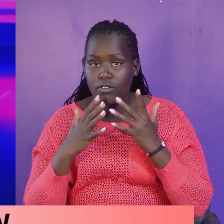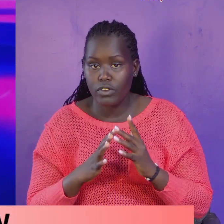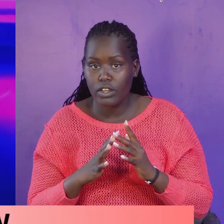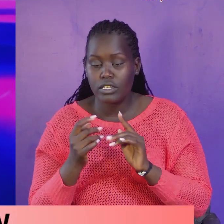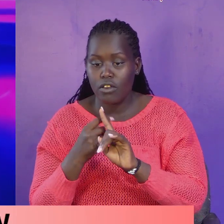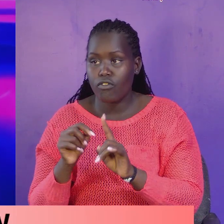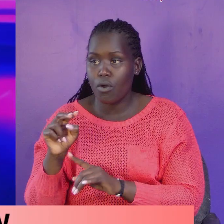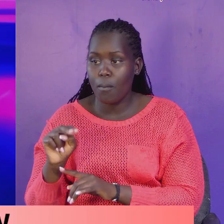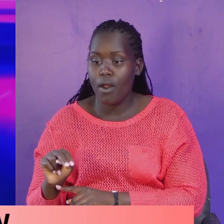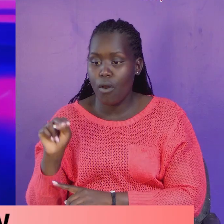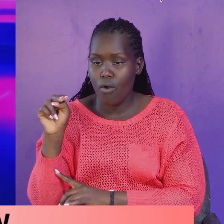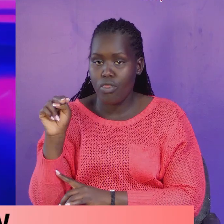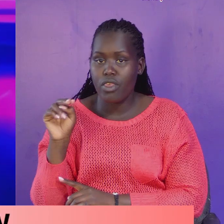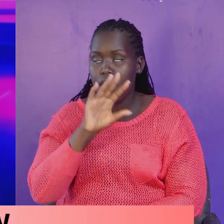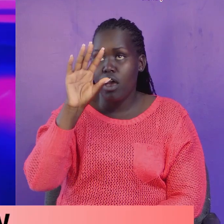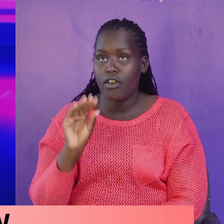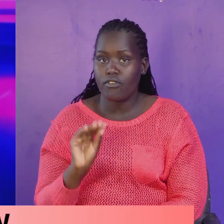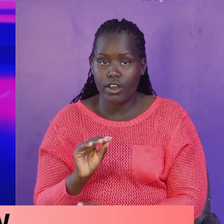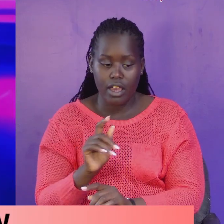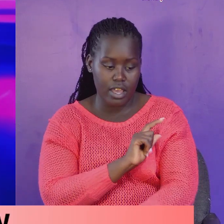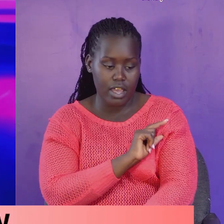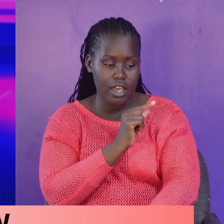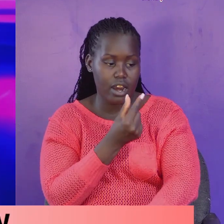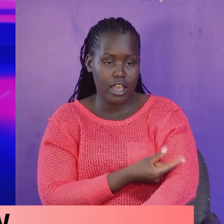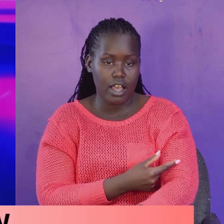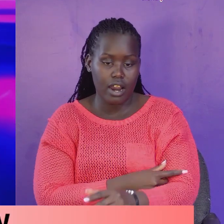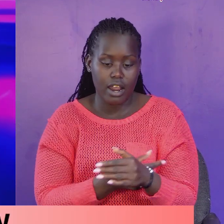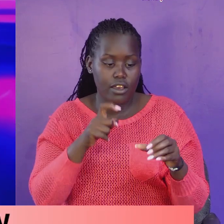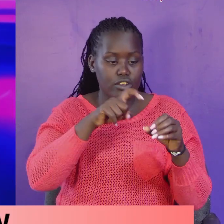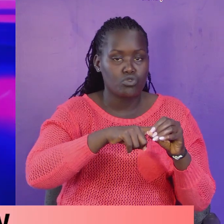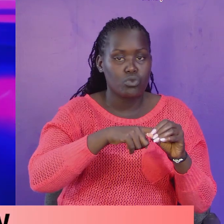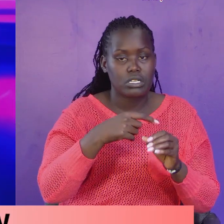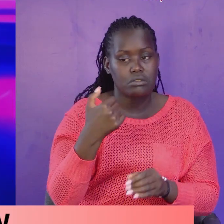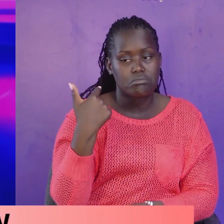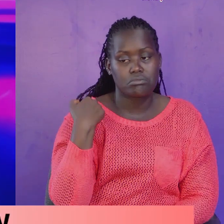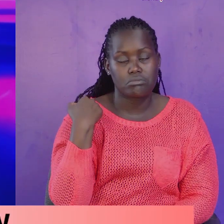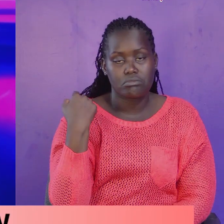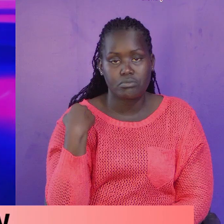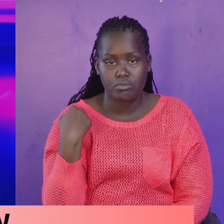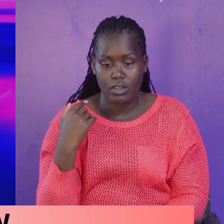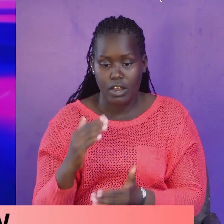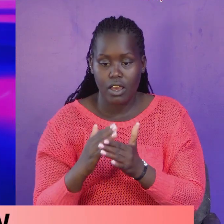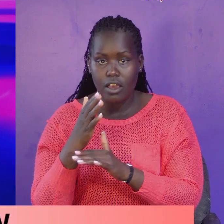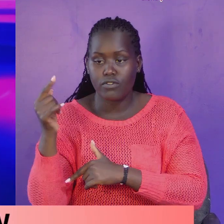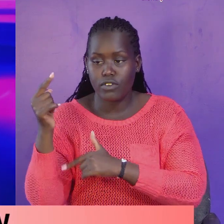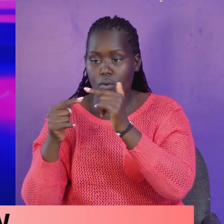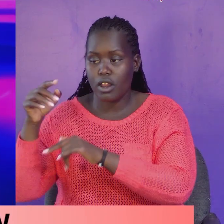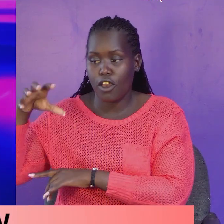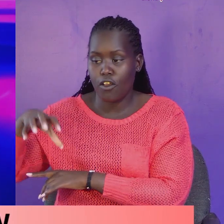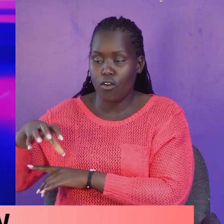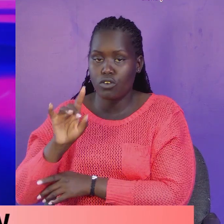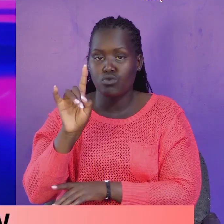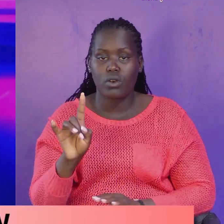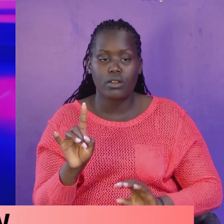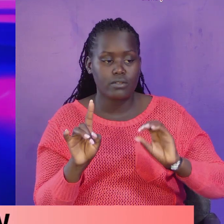North Africa, and Ghana just joined them yesterday after beating Comoros 1-0.